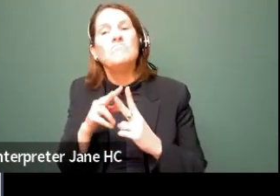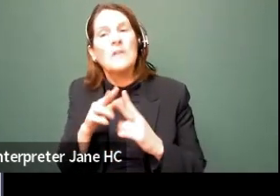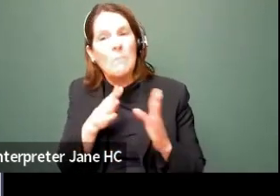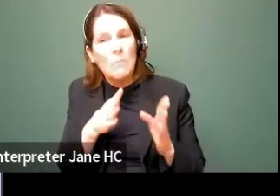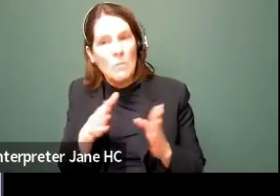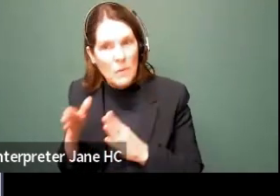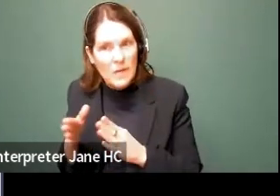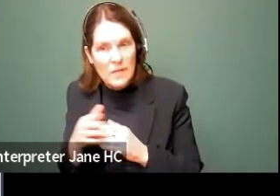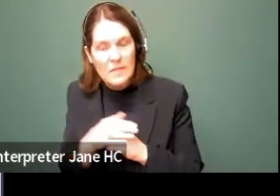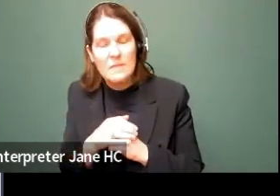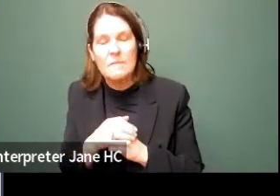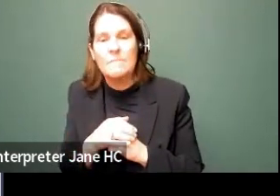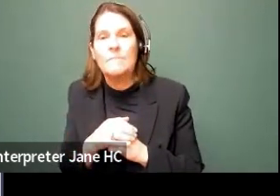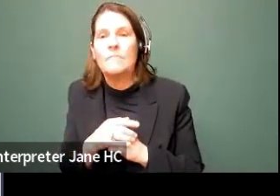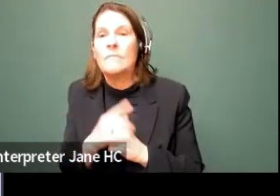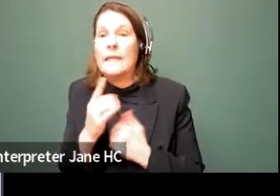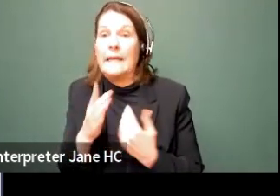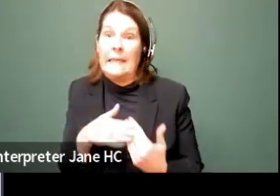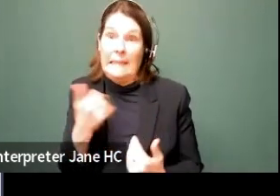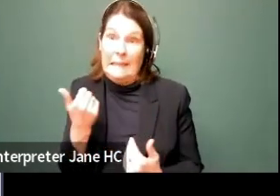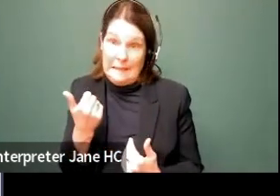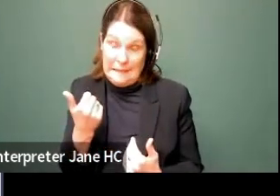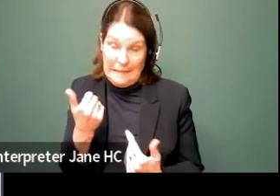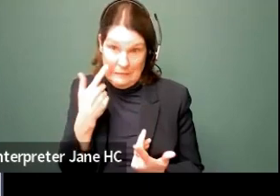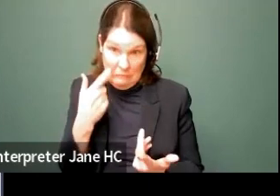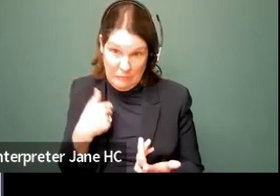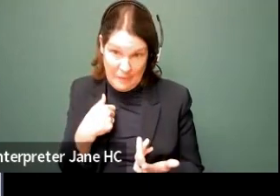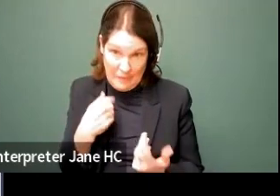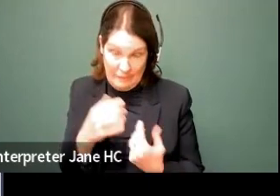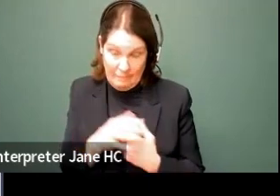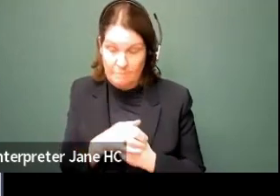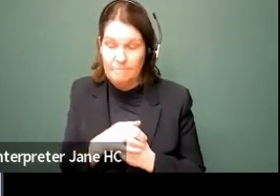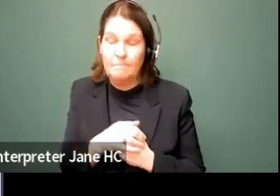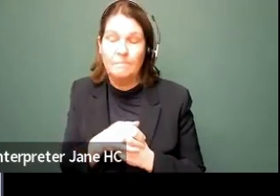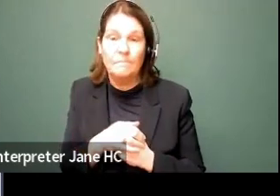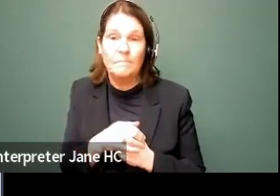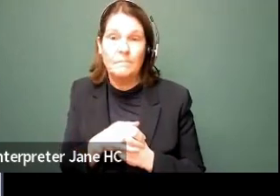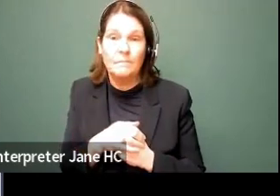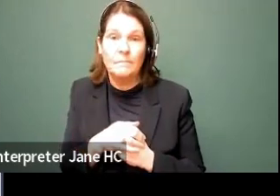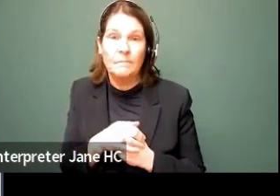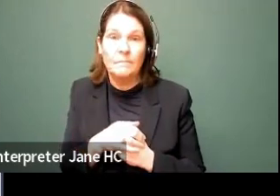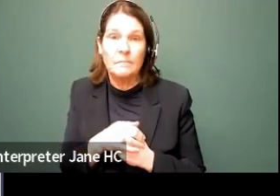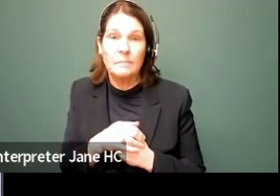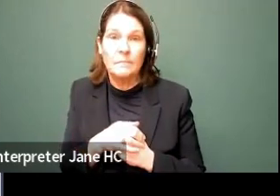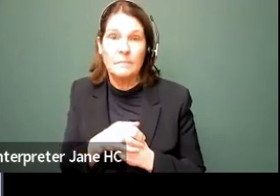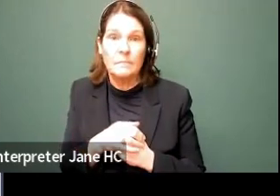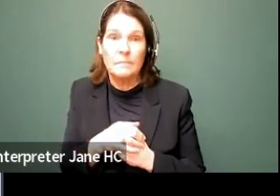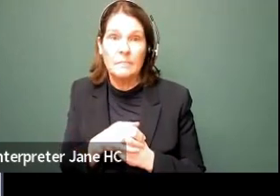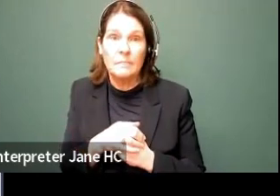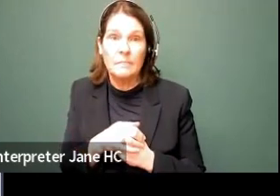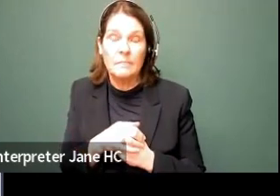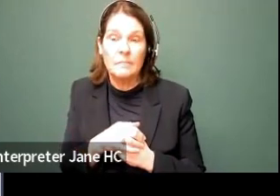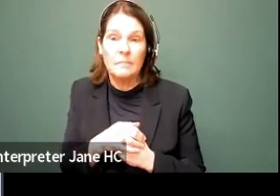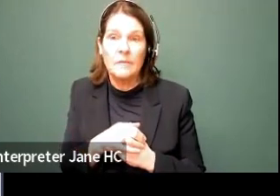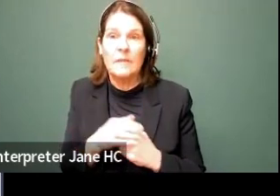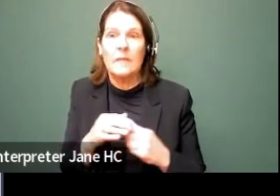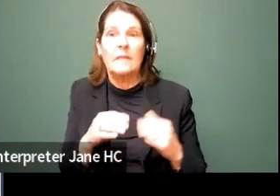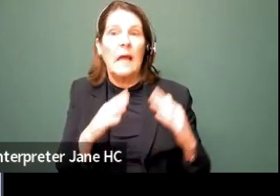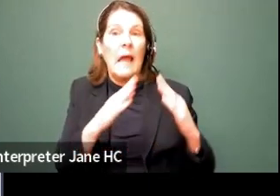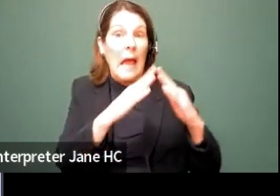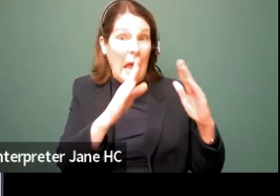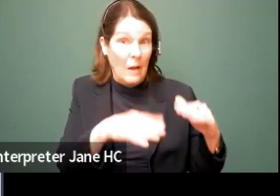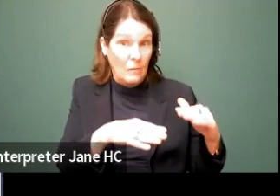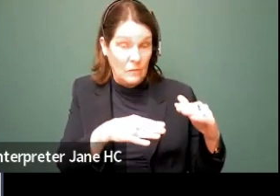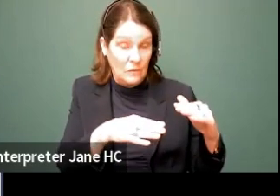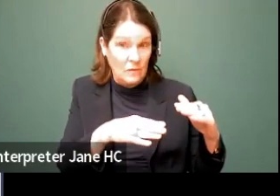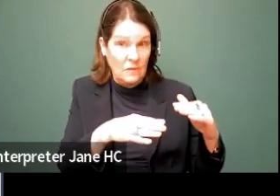that. But the easiest way that I have found to do that is to go under the House tab